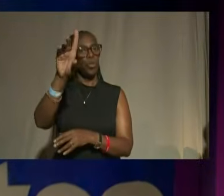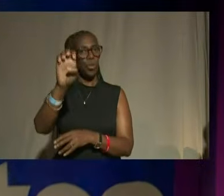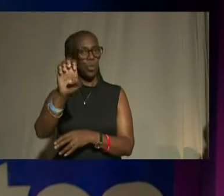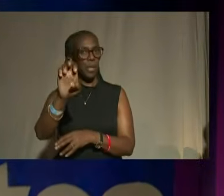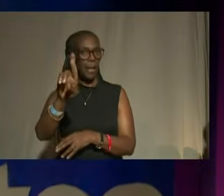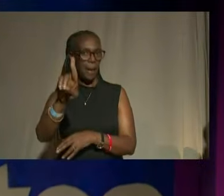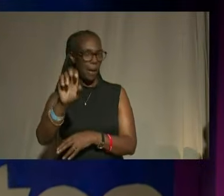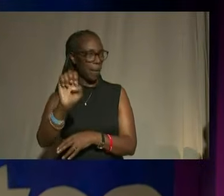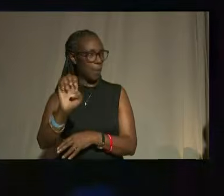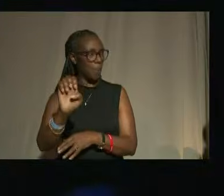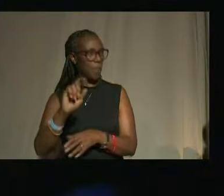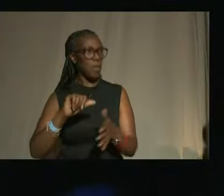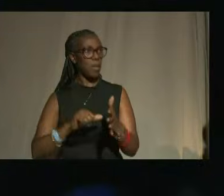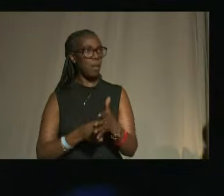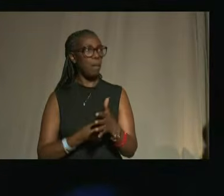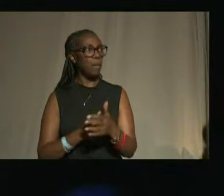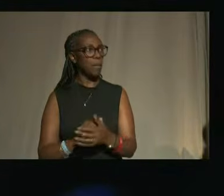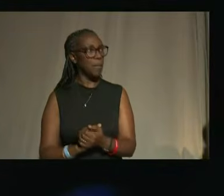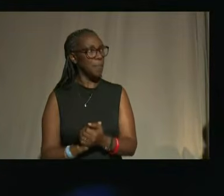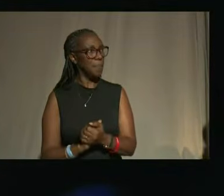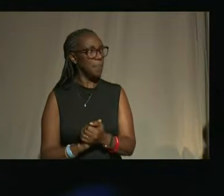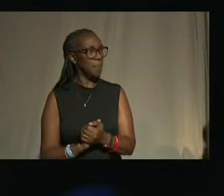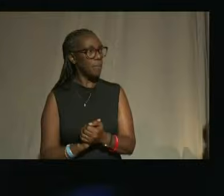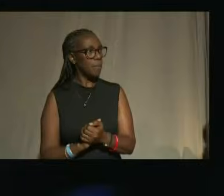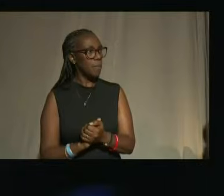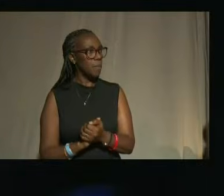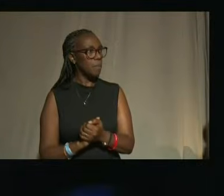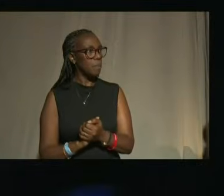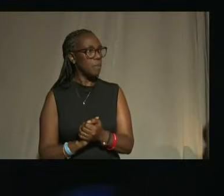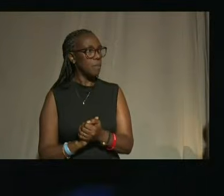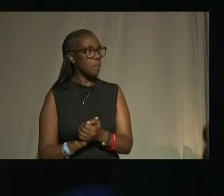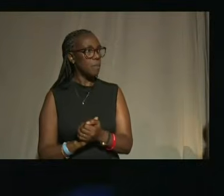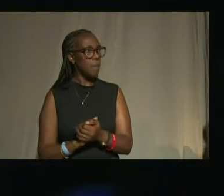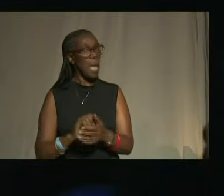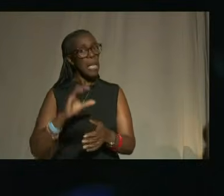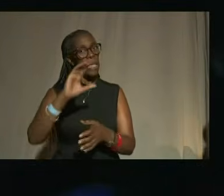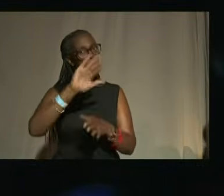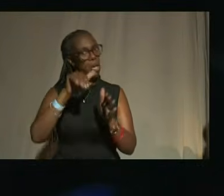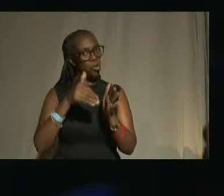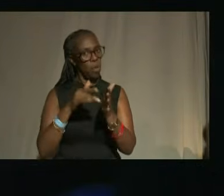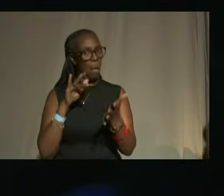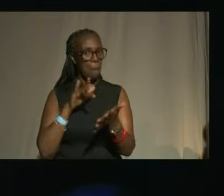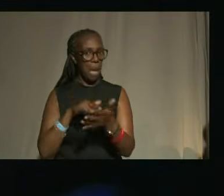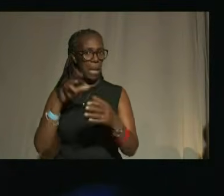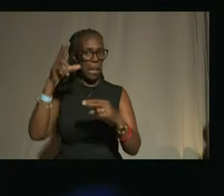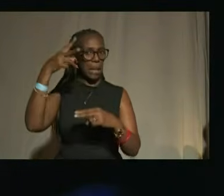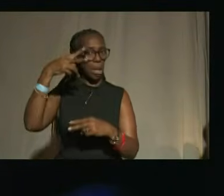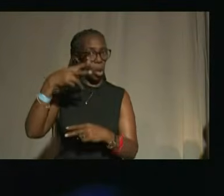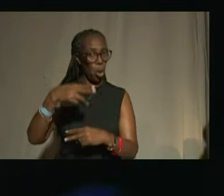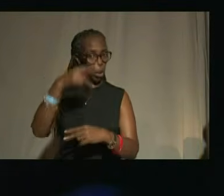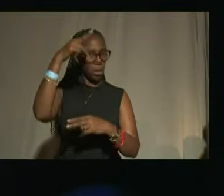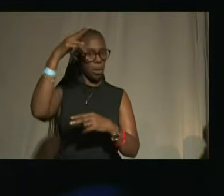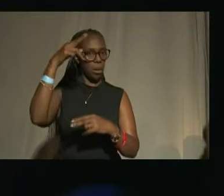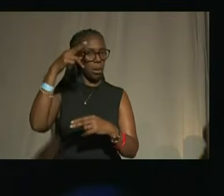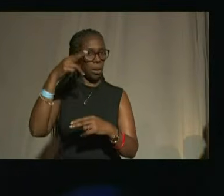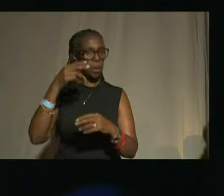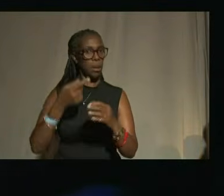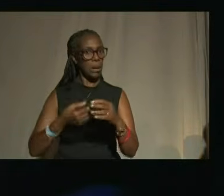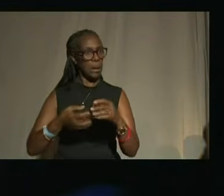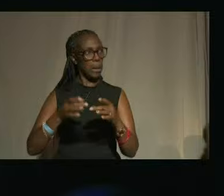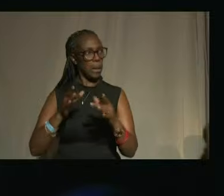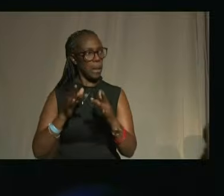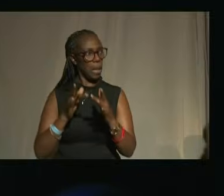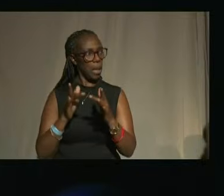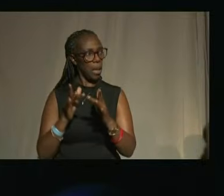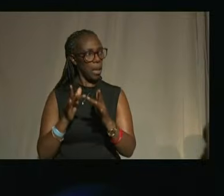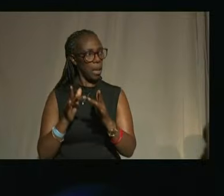for Team JLP. The central bank has cut its policy interest rate from 7% in July 2024